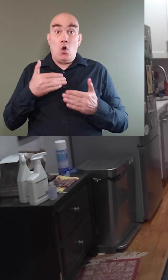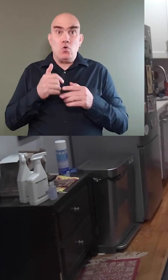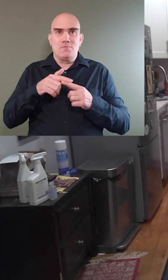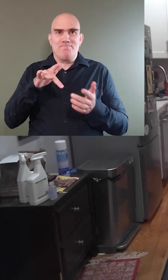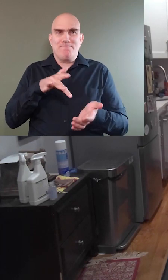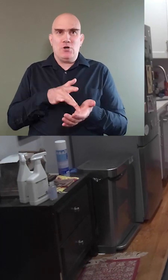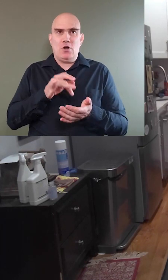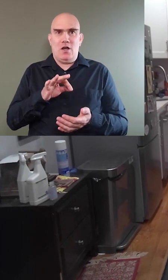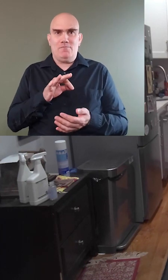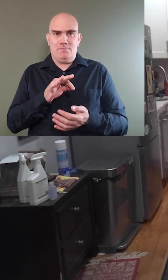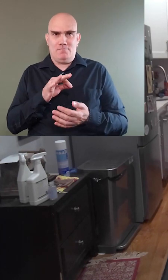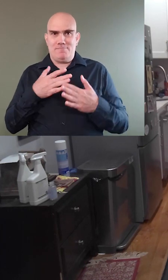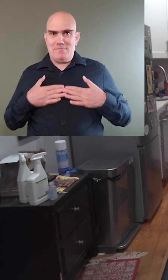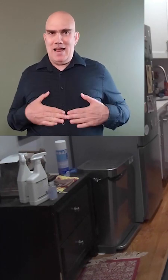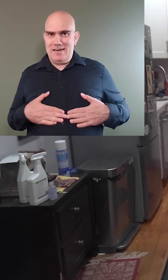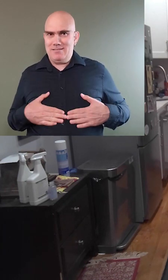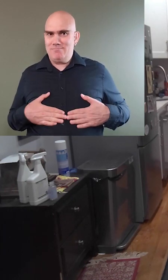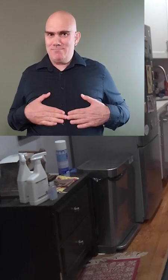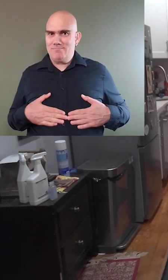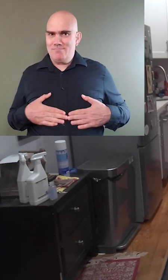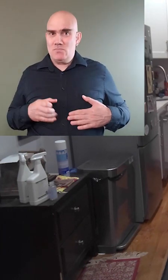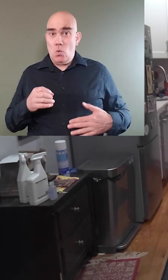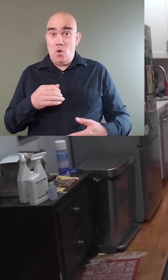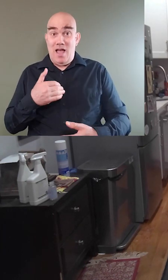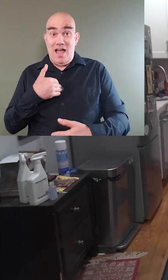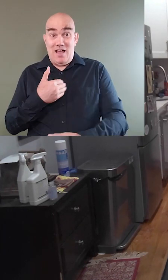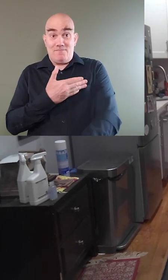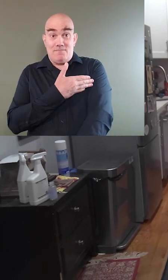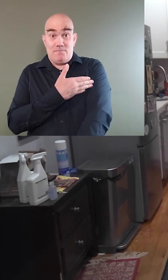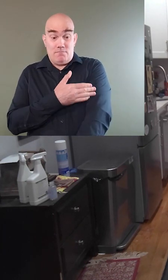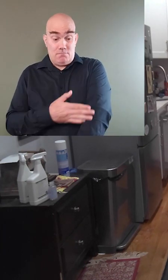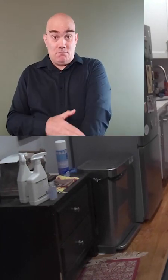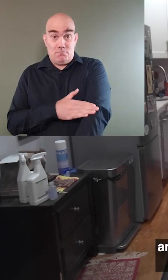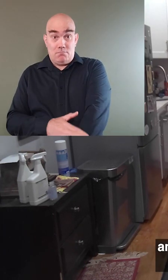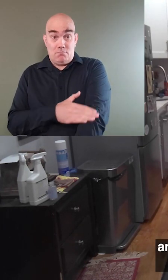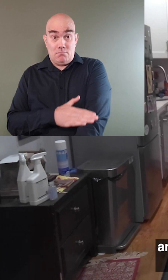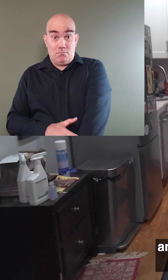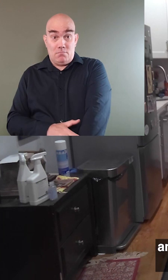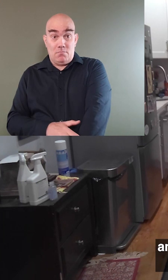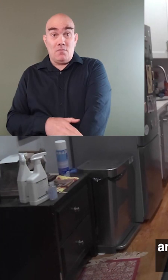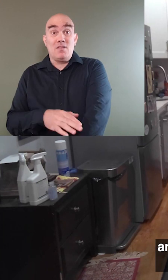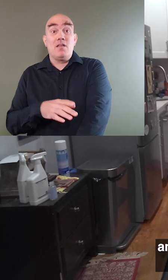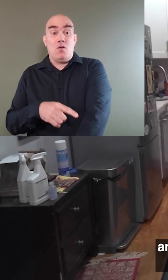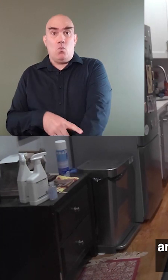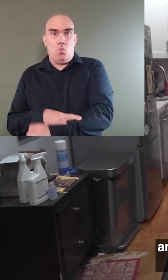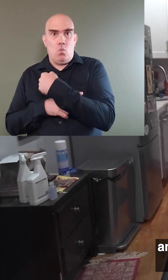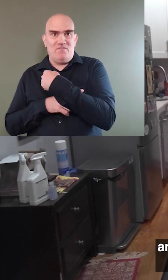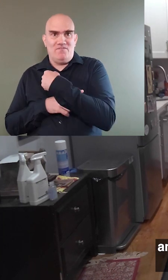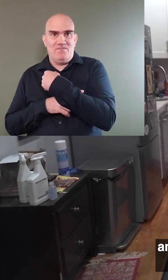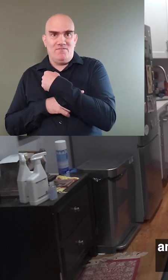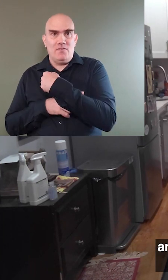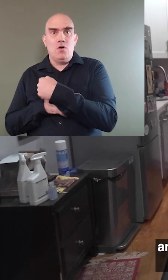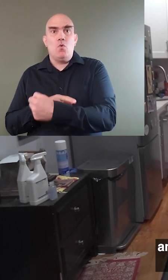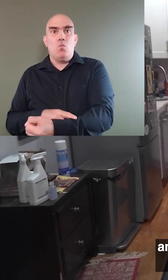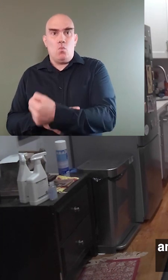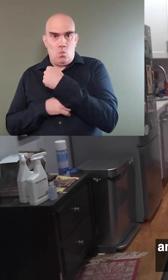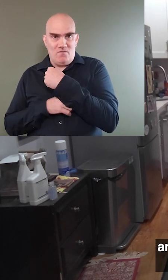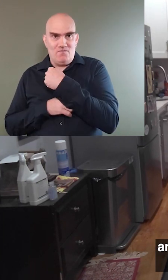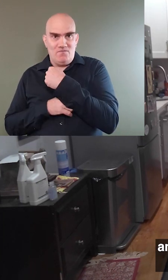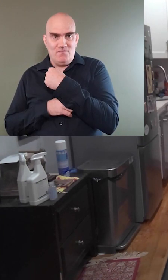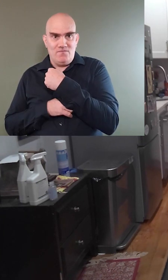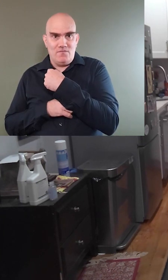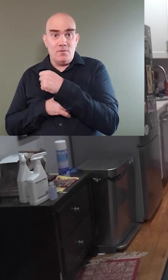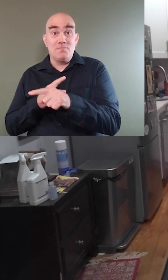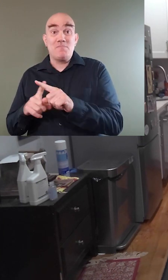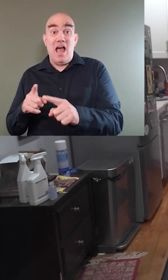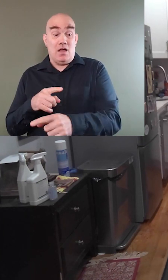closer to the middle of the body. So I have a forearm, and my forearm does move when I bend my elbow,